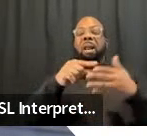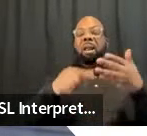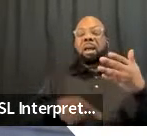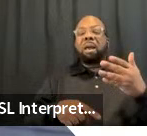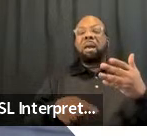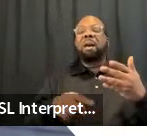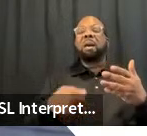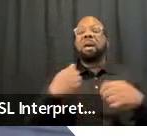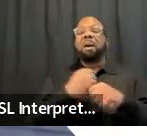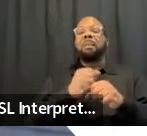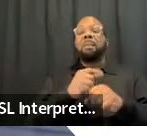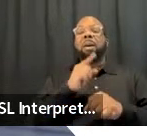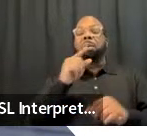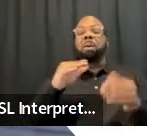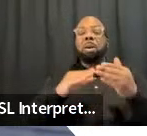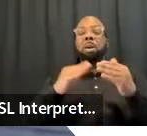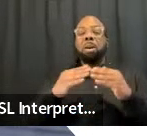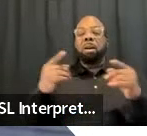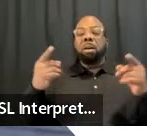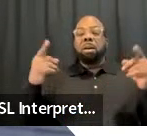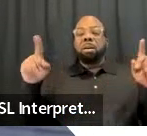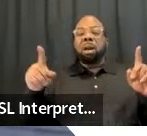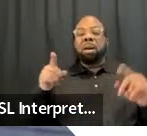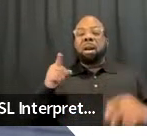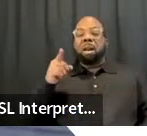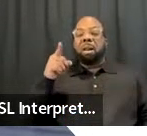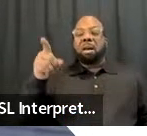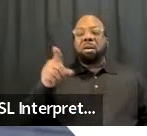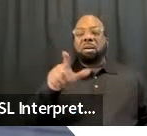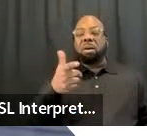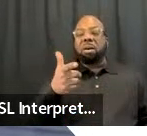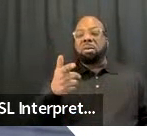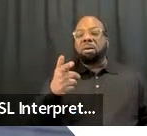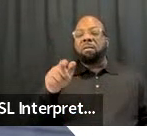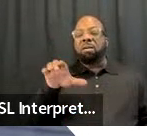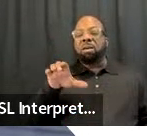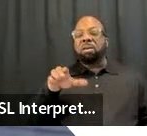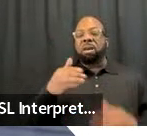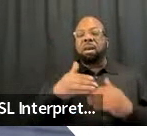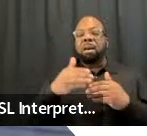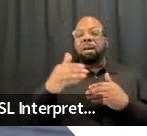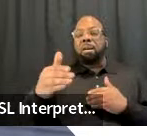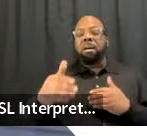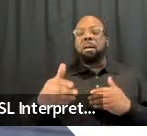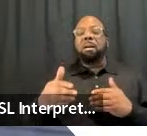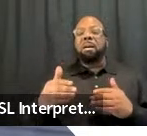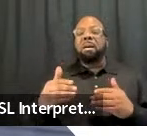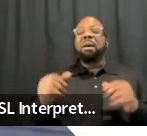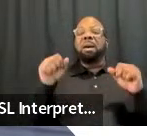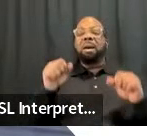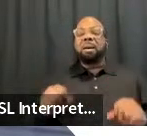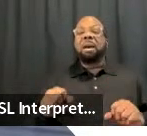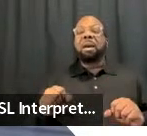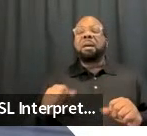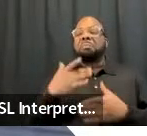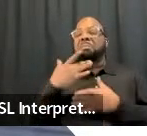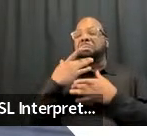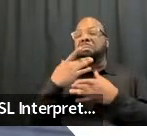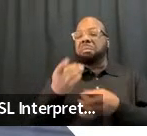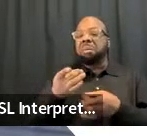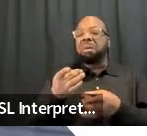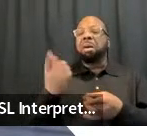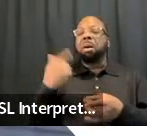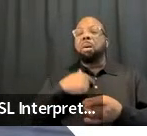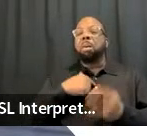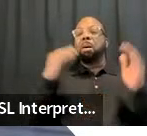to prosper well into the 21st century and beyond. The proposed changes can be intricate, but also very interesting. So we